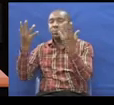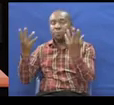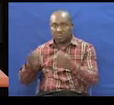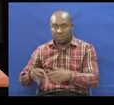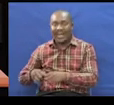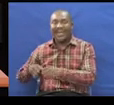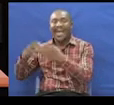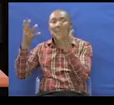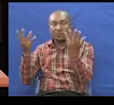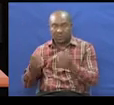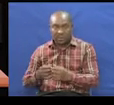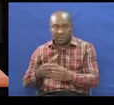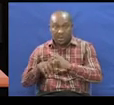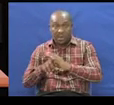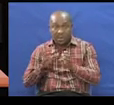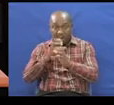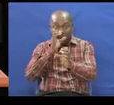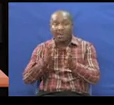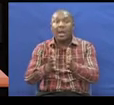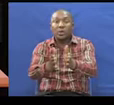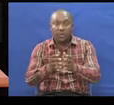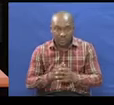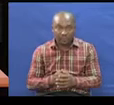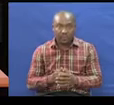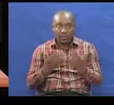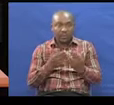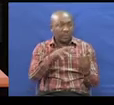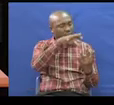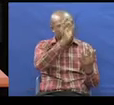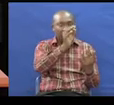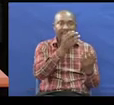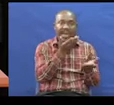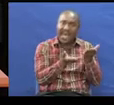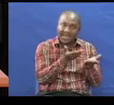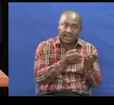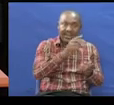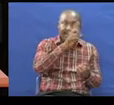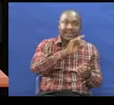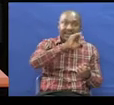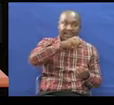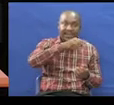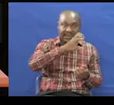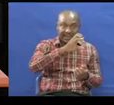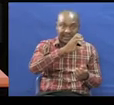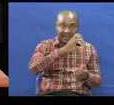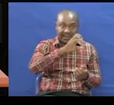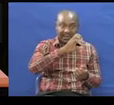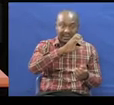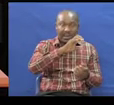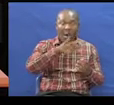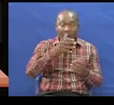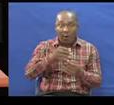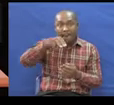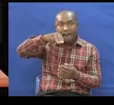metals that you are using to prepare hydrogen, it is either zinc metal or magnesium metal. So